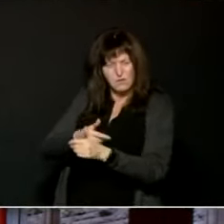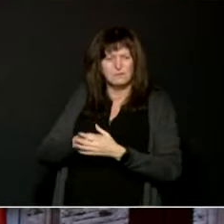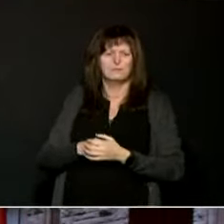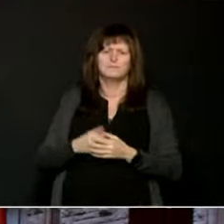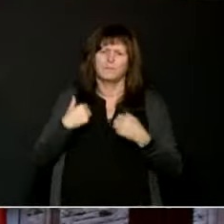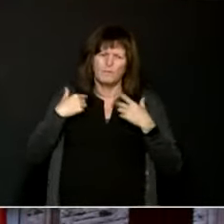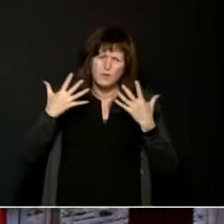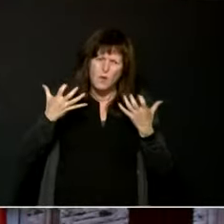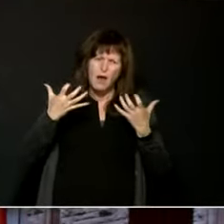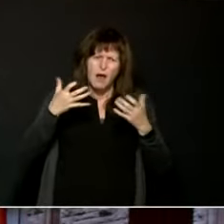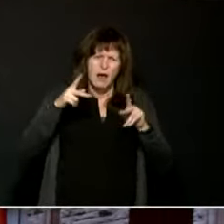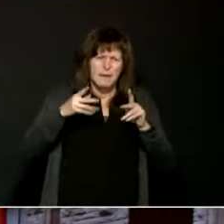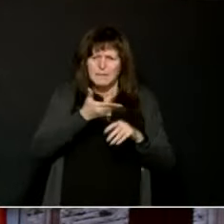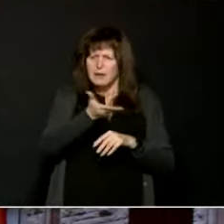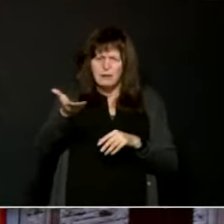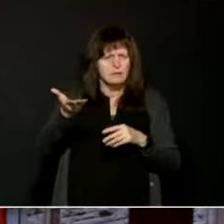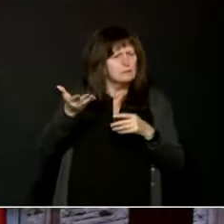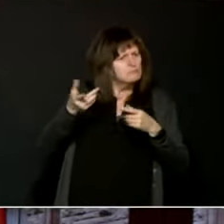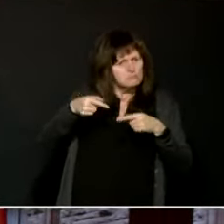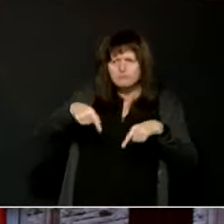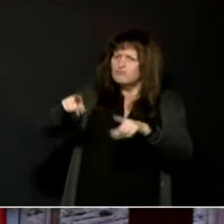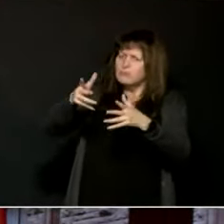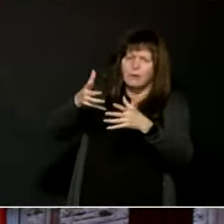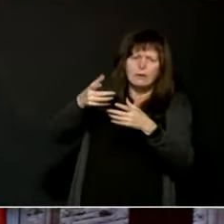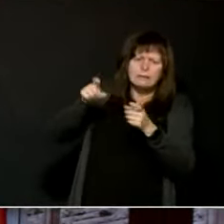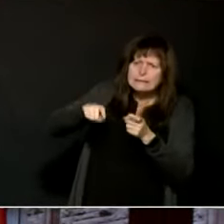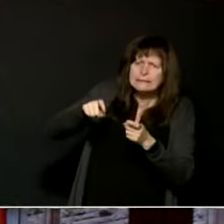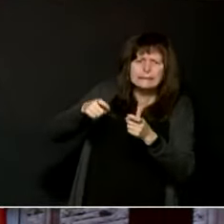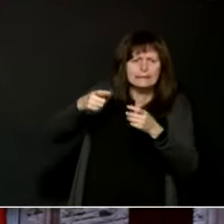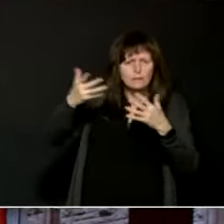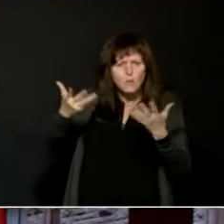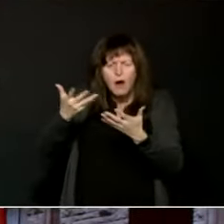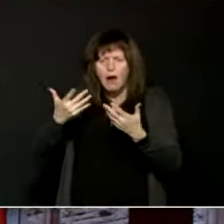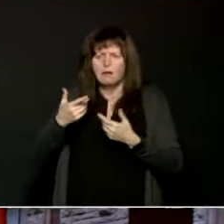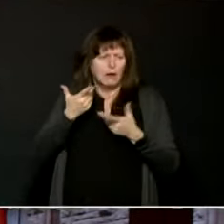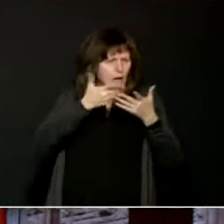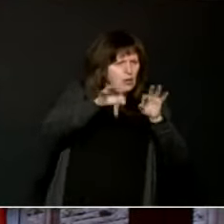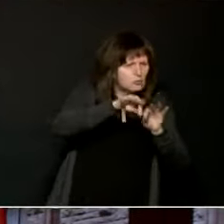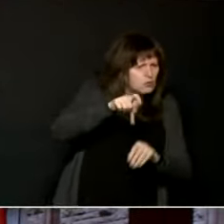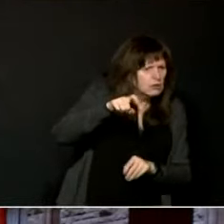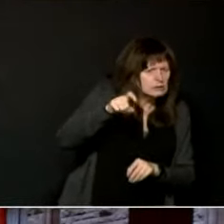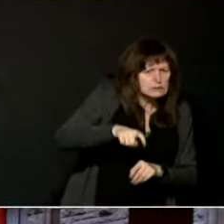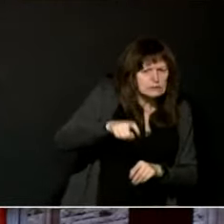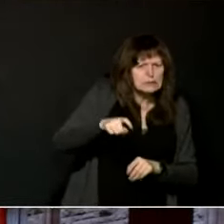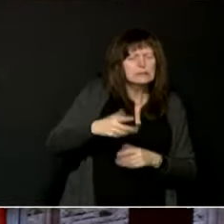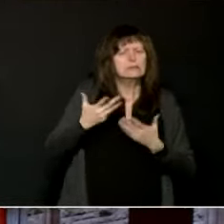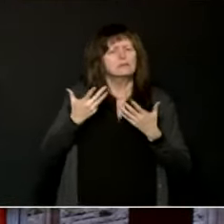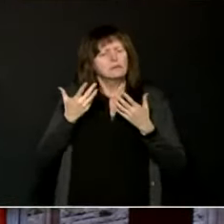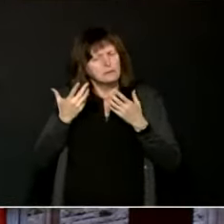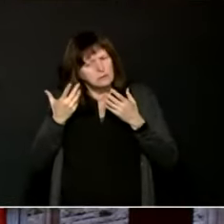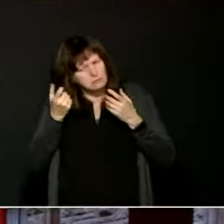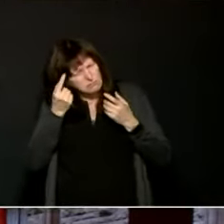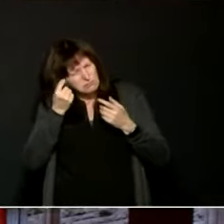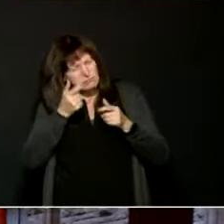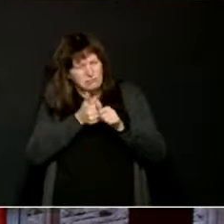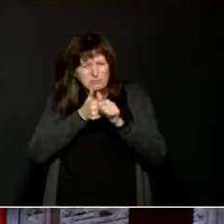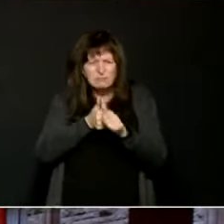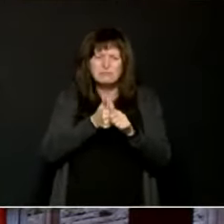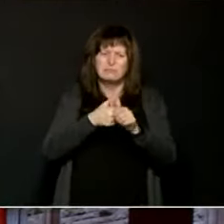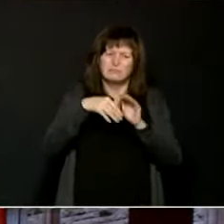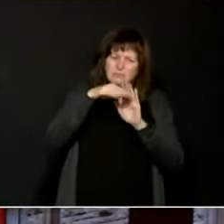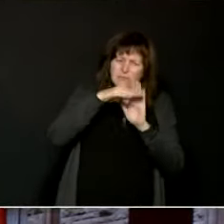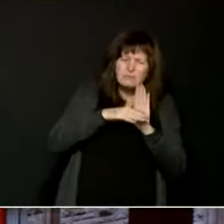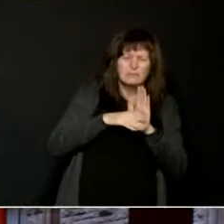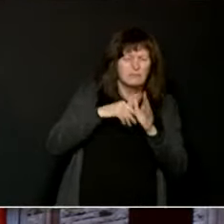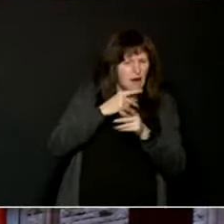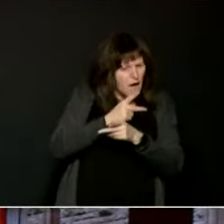and those that be moved into more essential with care and caution, with checks and balances in place. Because the key, again, is personally how you